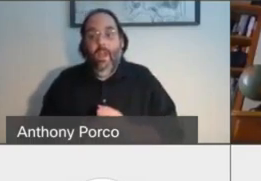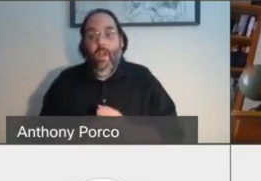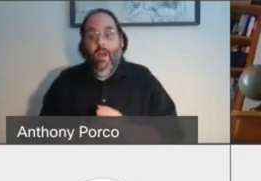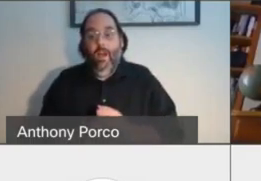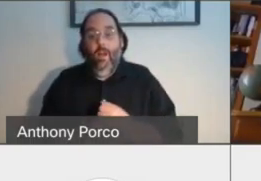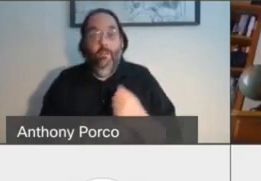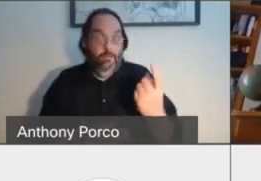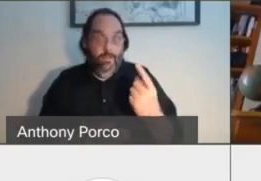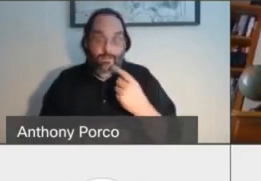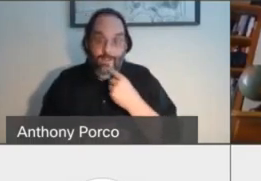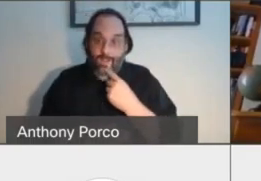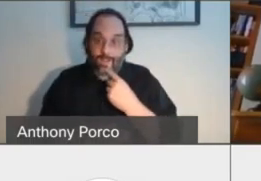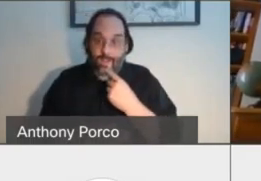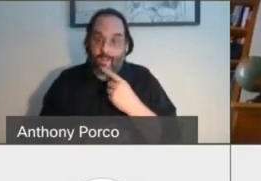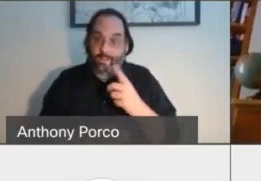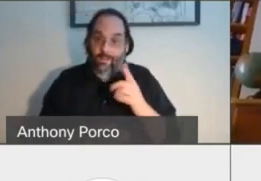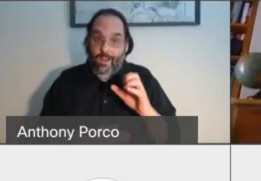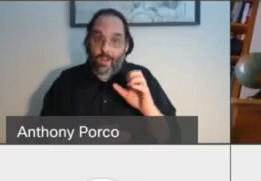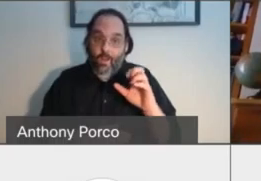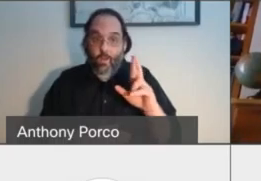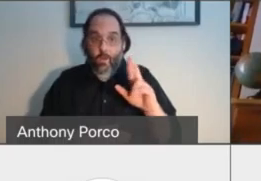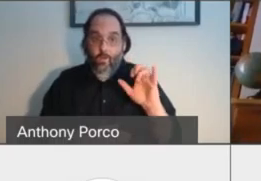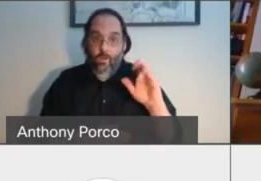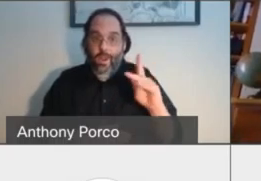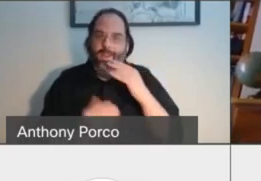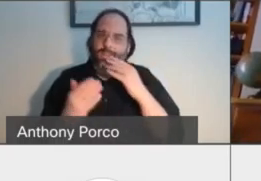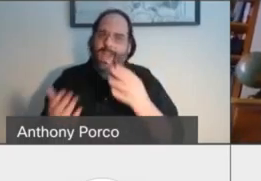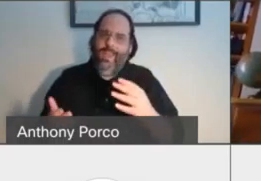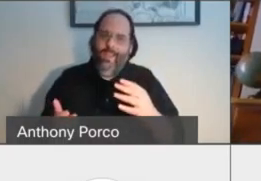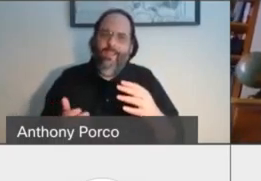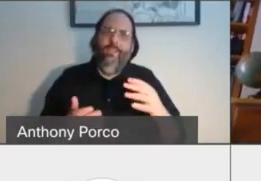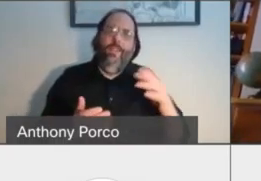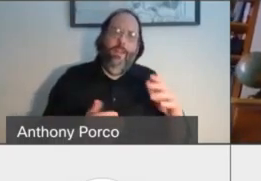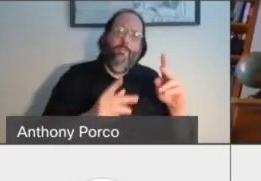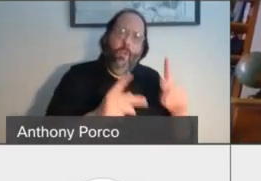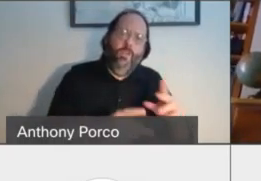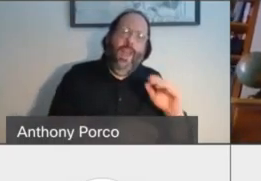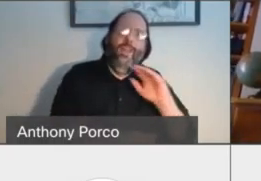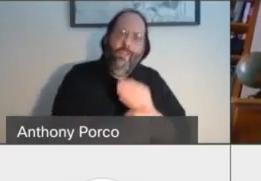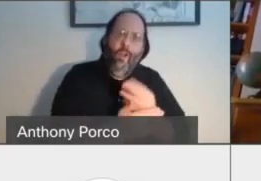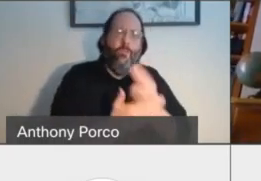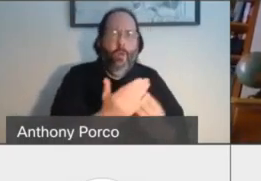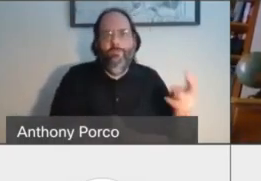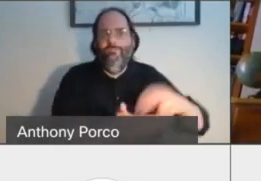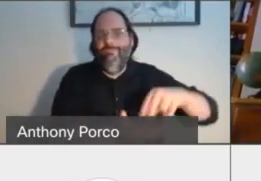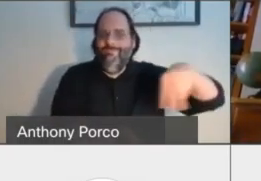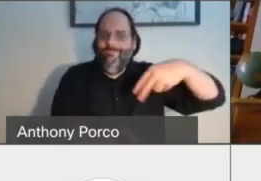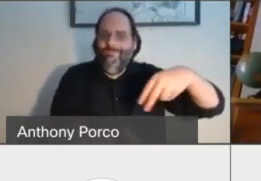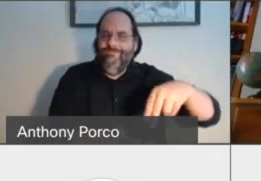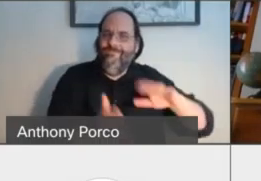Someone saying, Derek, thank you that you had them and their daughter dancing. Great